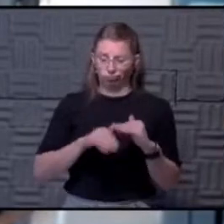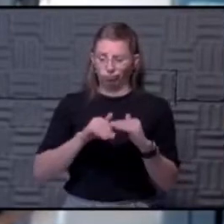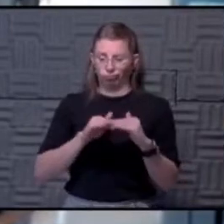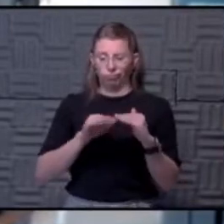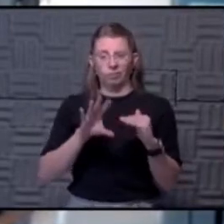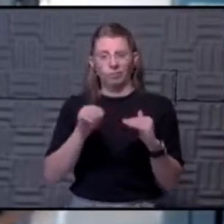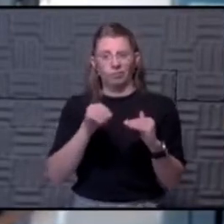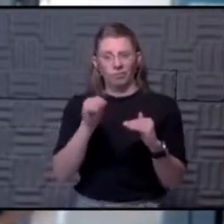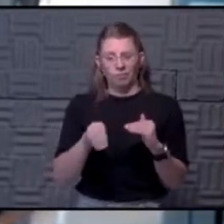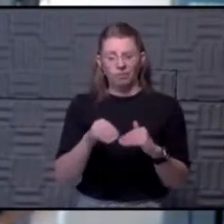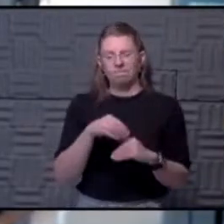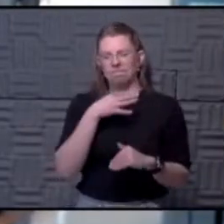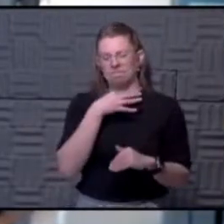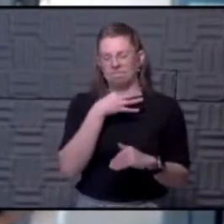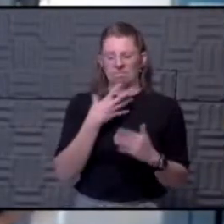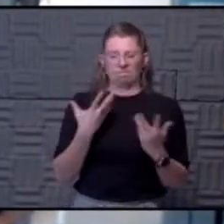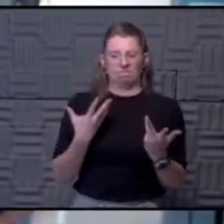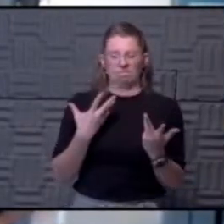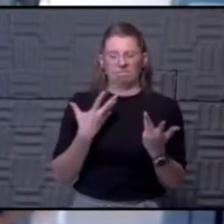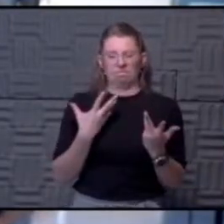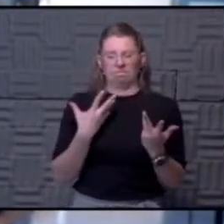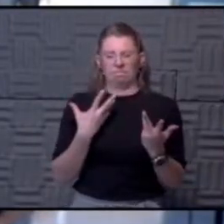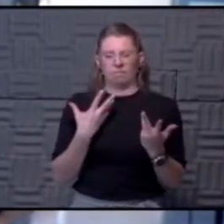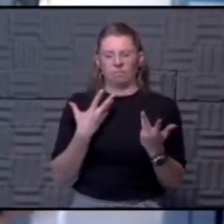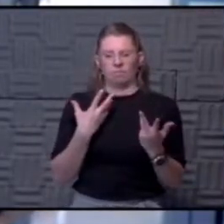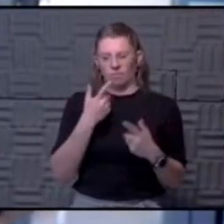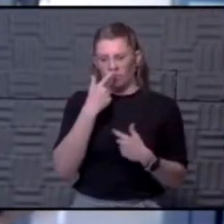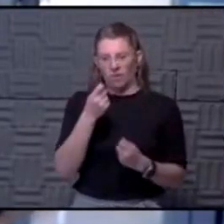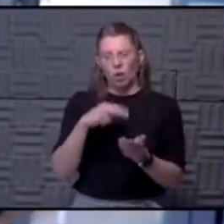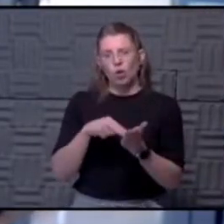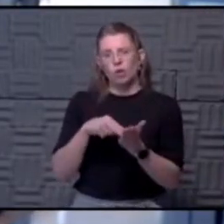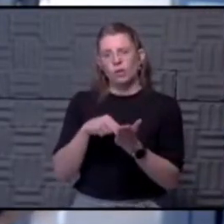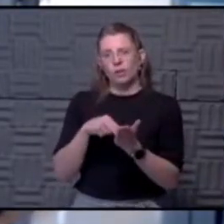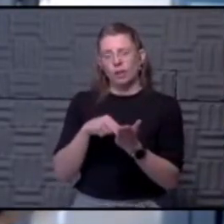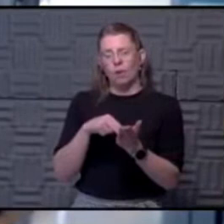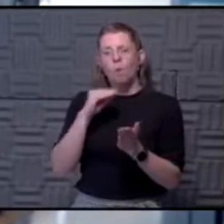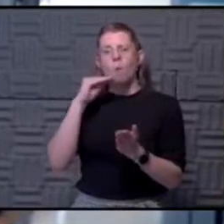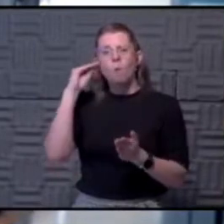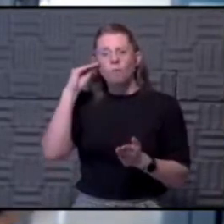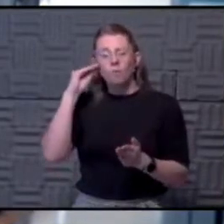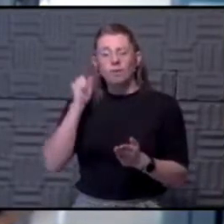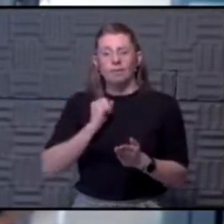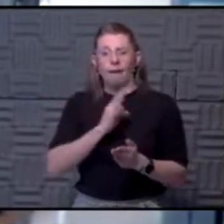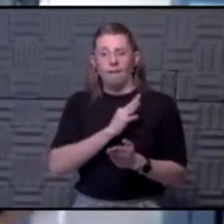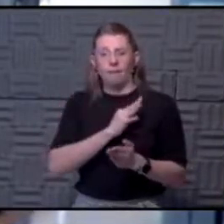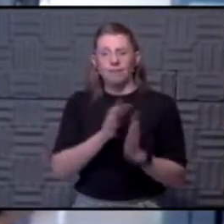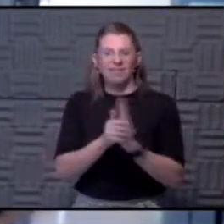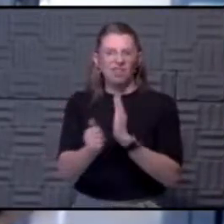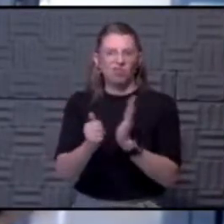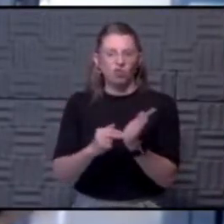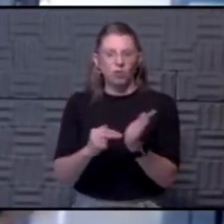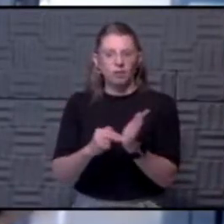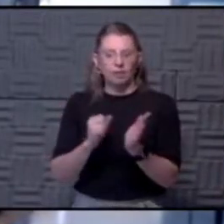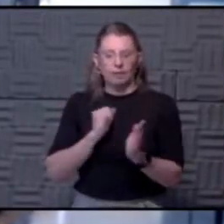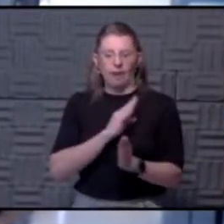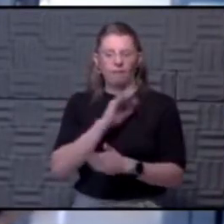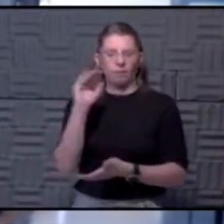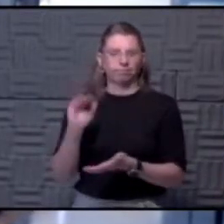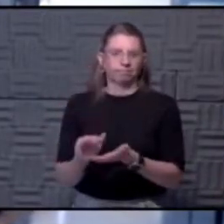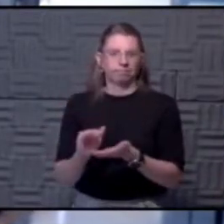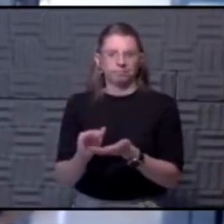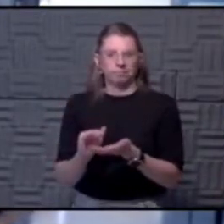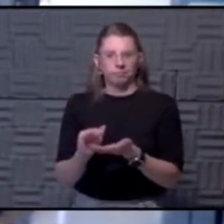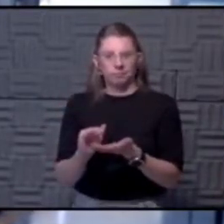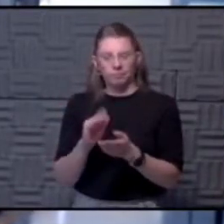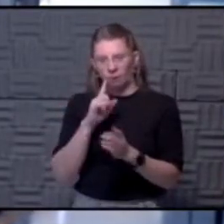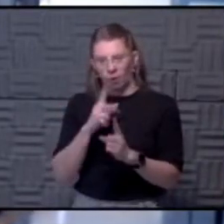Very curiously and unfortunately, nursing facilities staff, as in nursing homes, skilled nursing, are a fairly low uptake. So